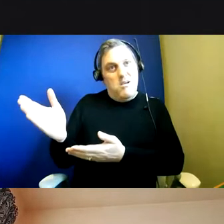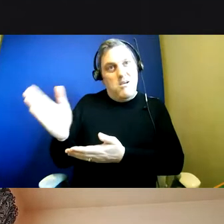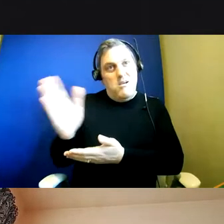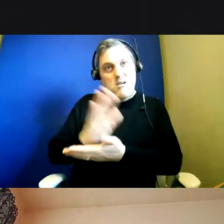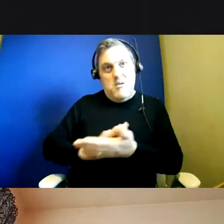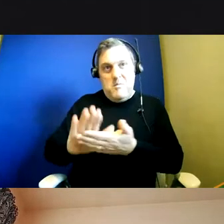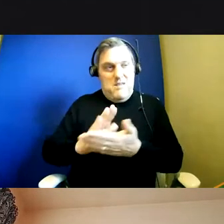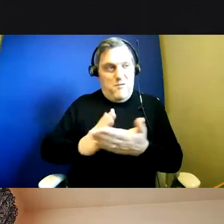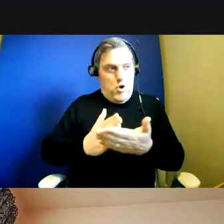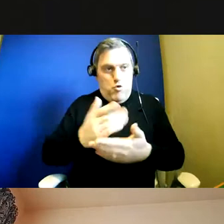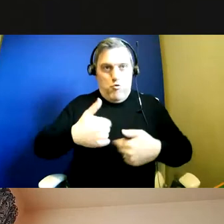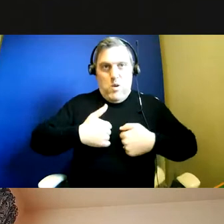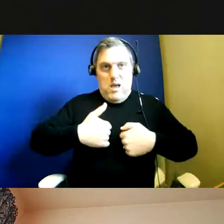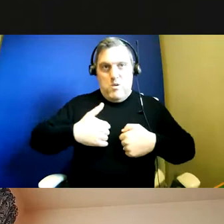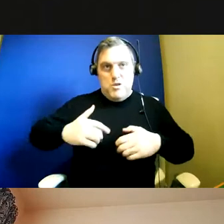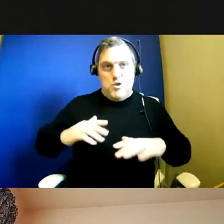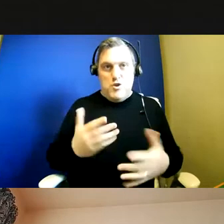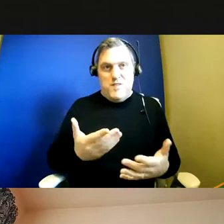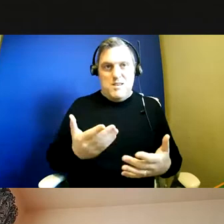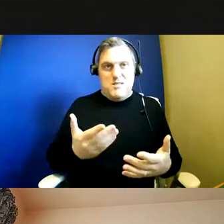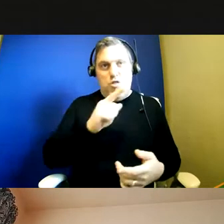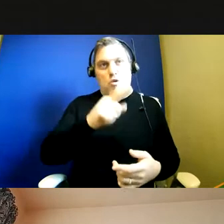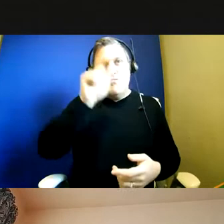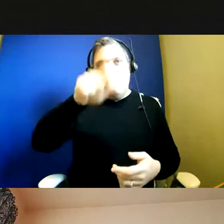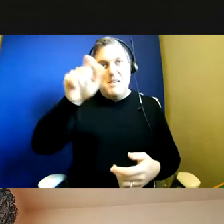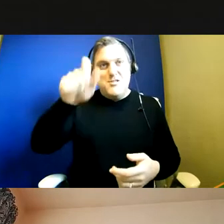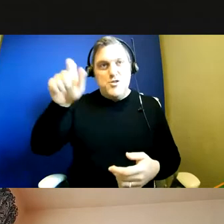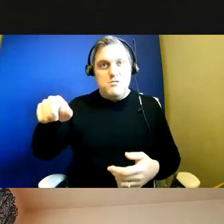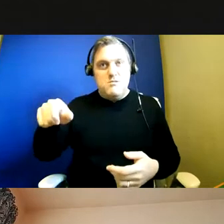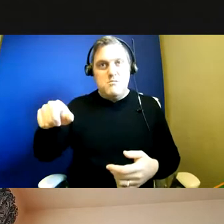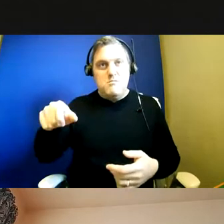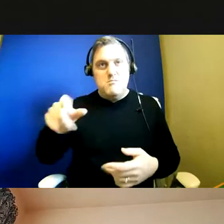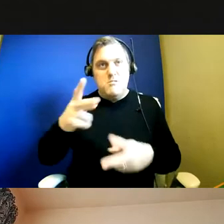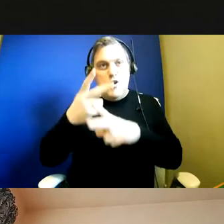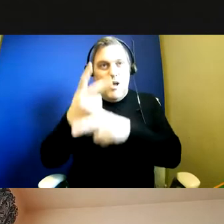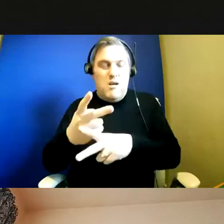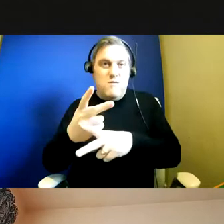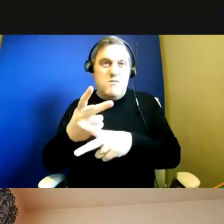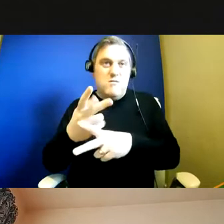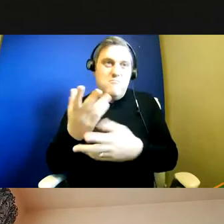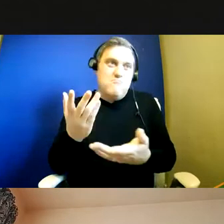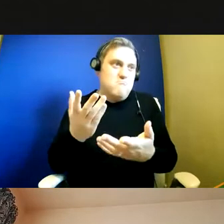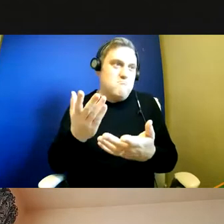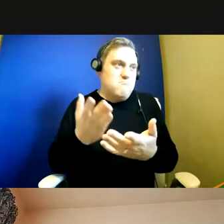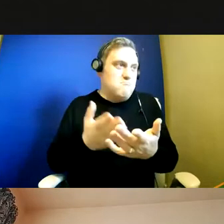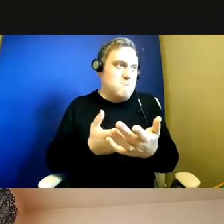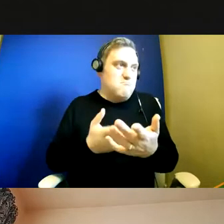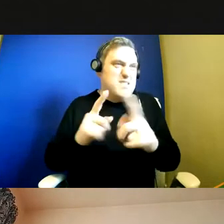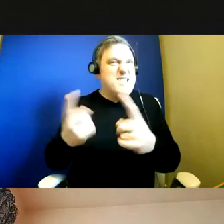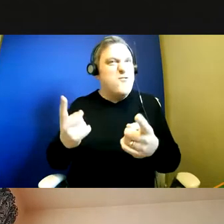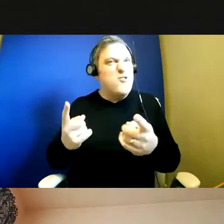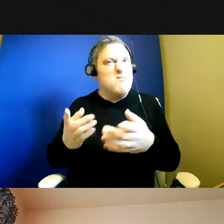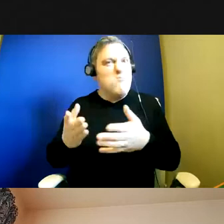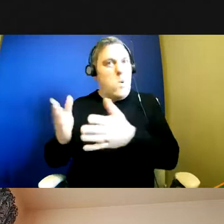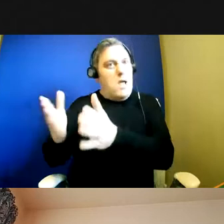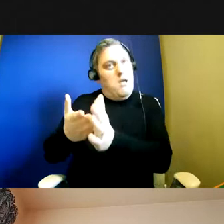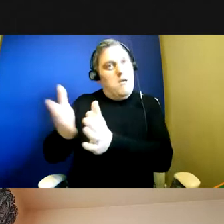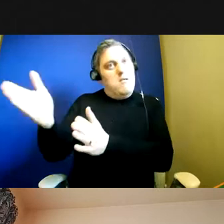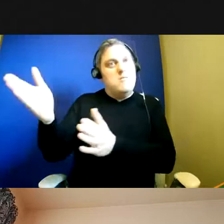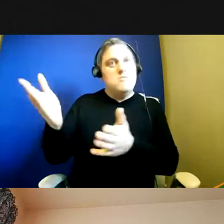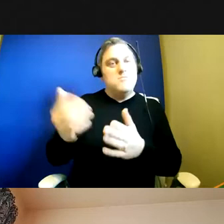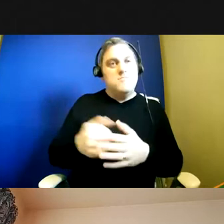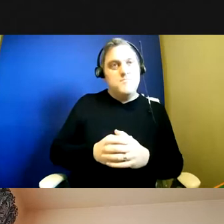have come through this service. So those patients are being looked after in a perhaps a different pathway. I think